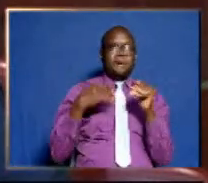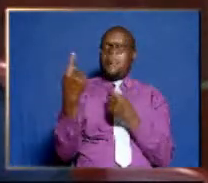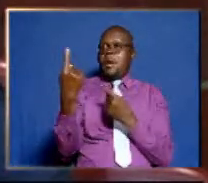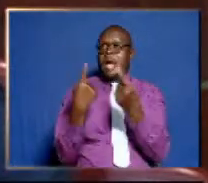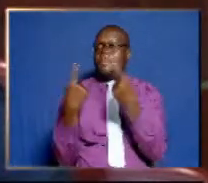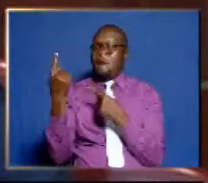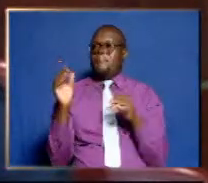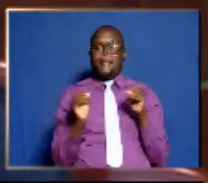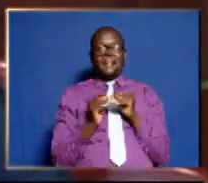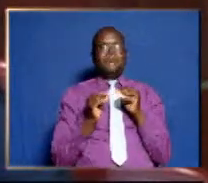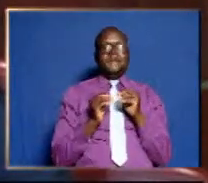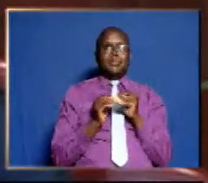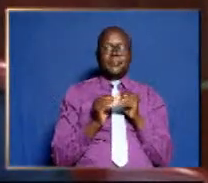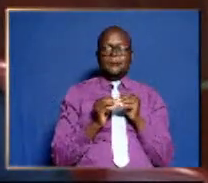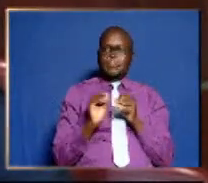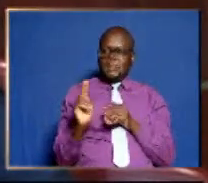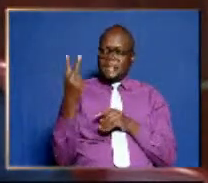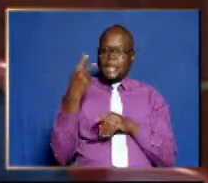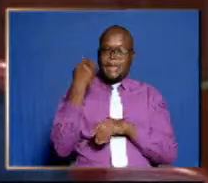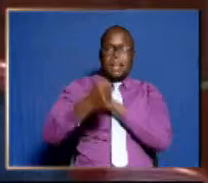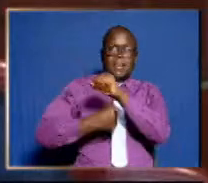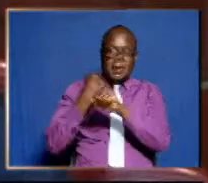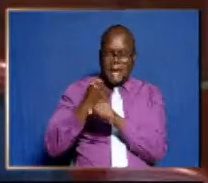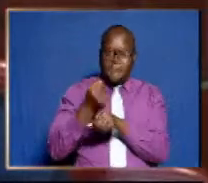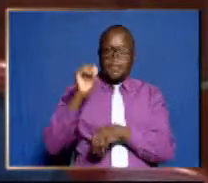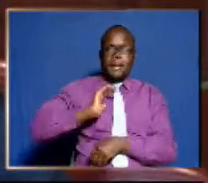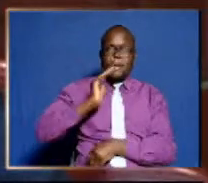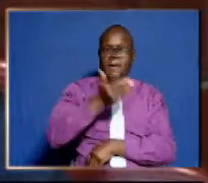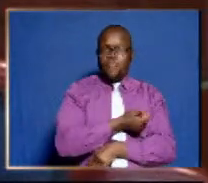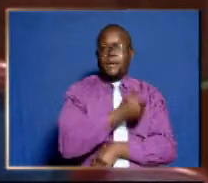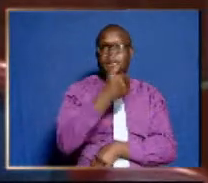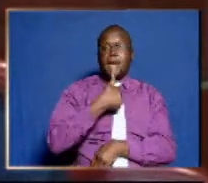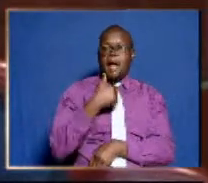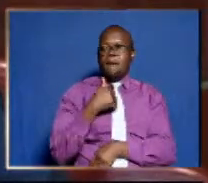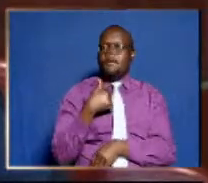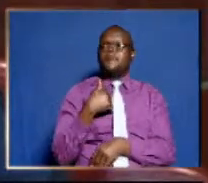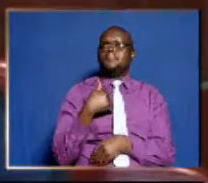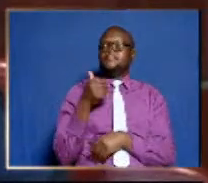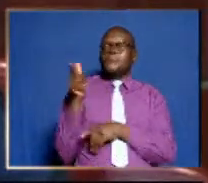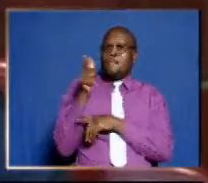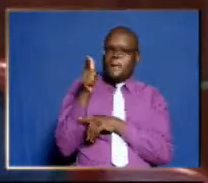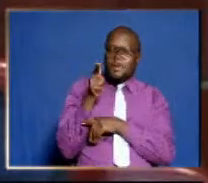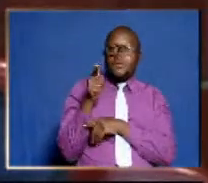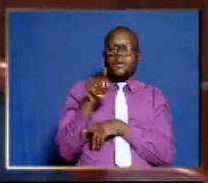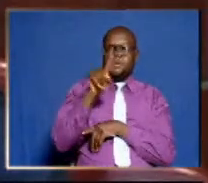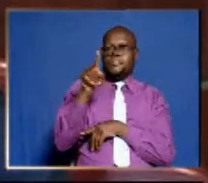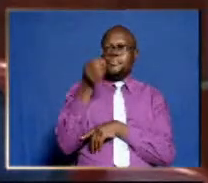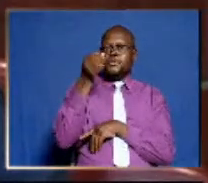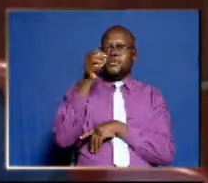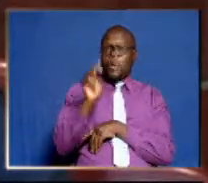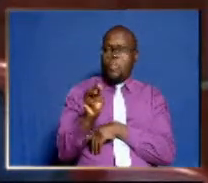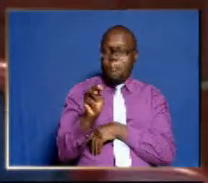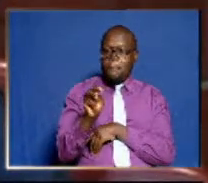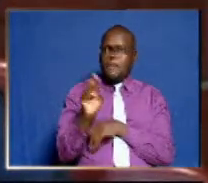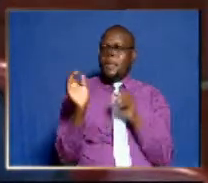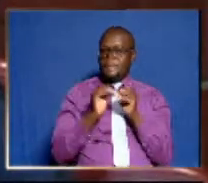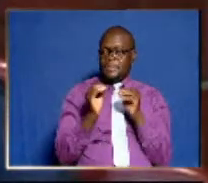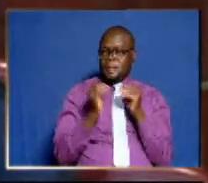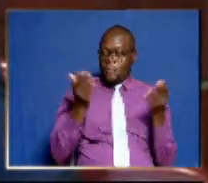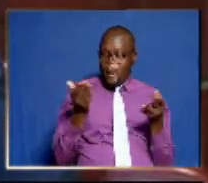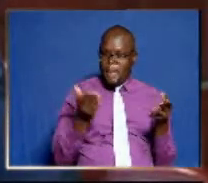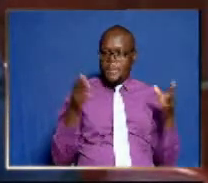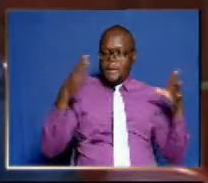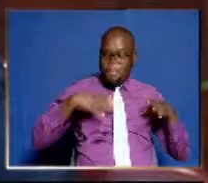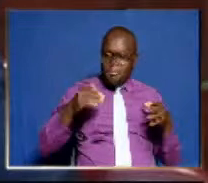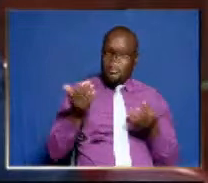public gathering, for the second year running, the committee held a virtual public participation exercise whereby the public